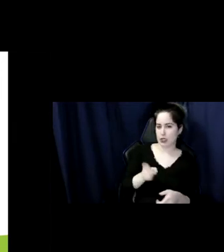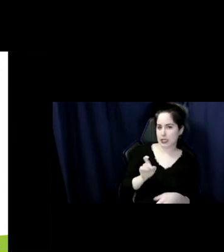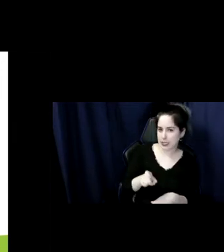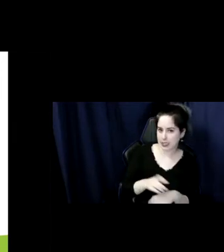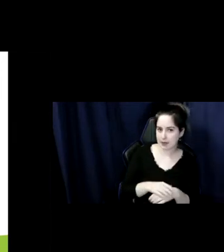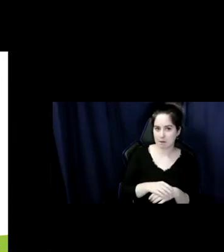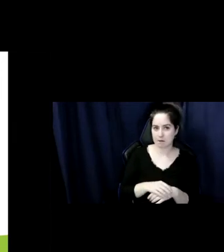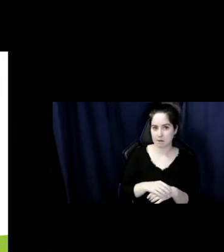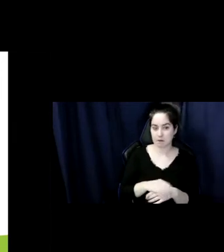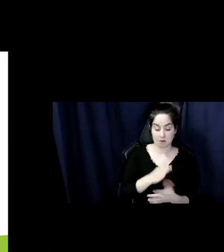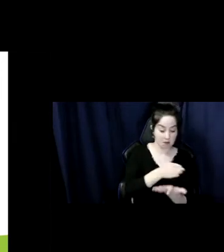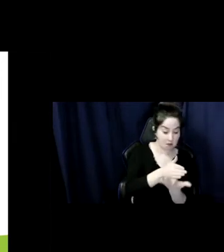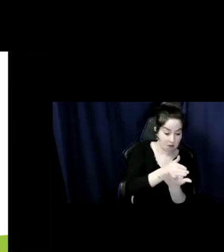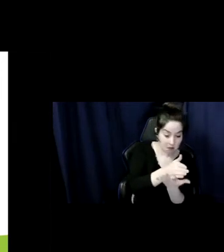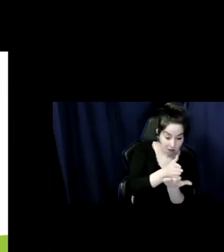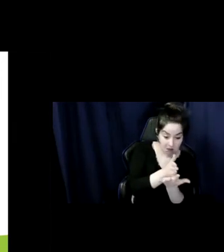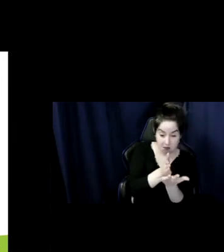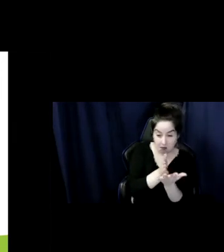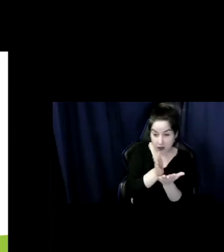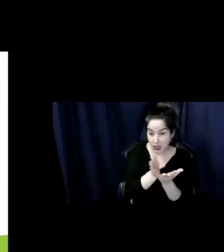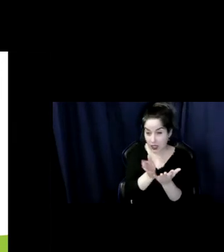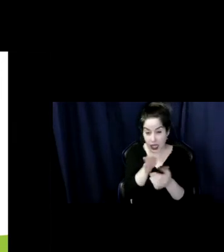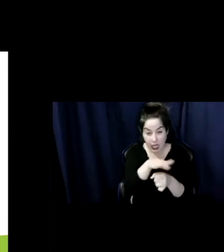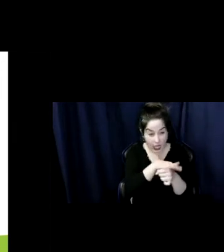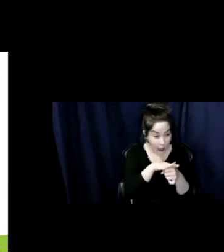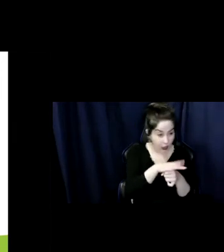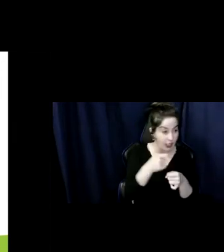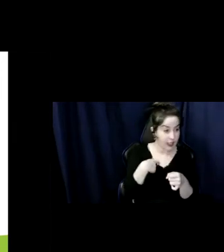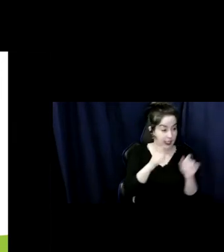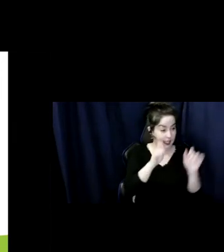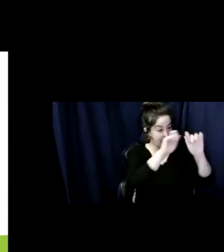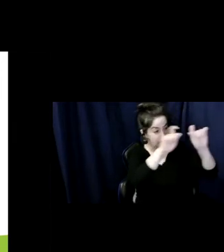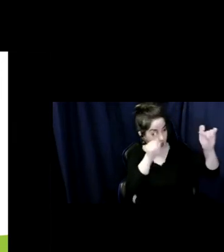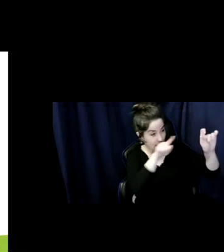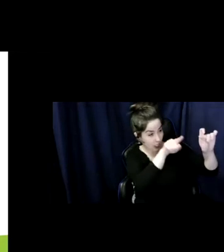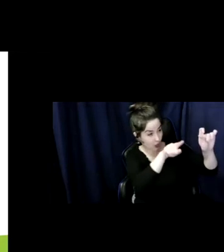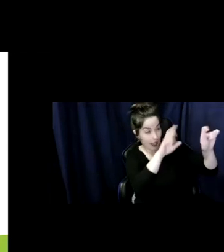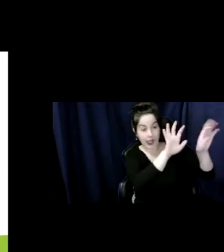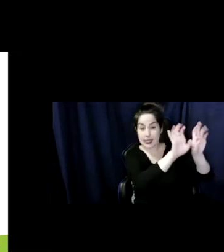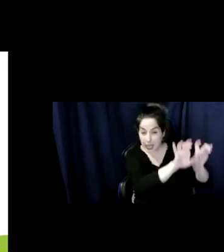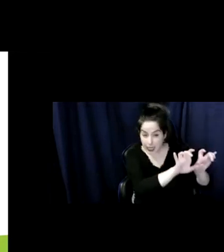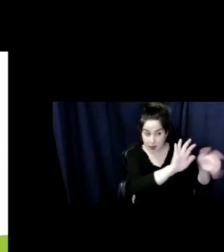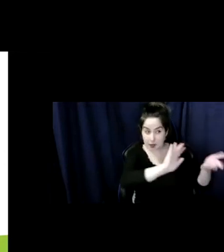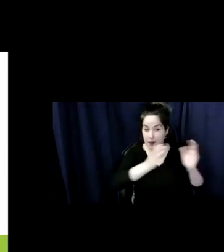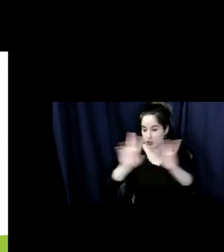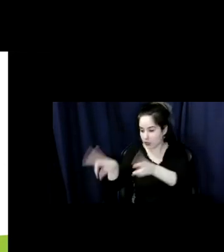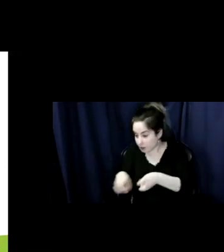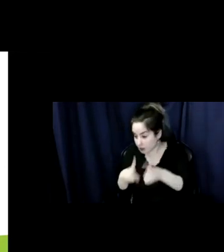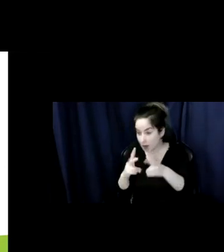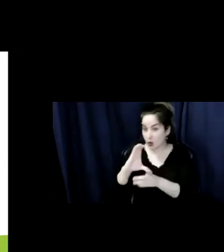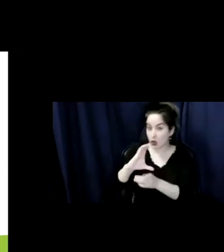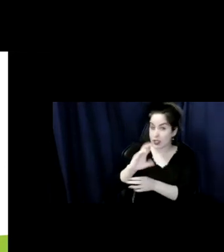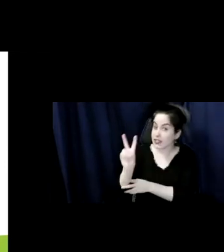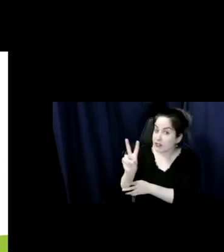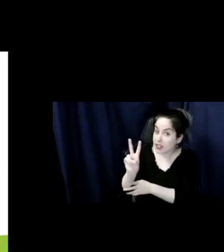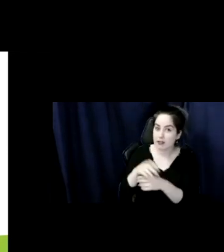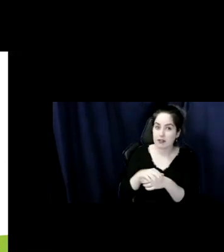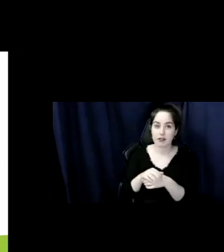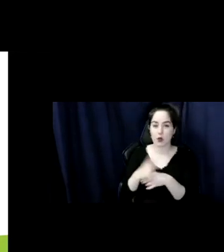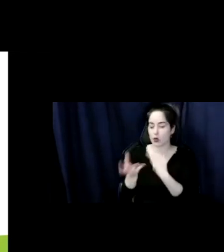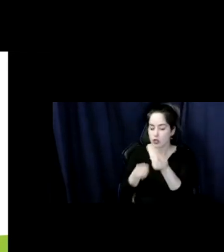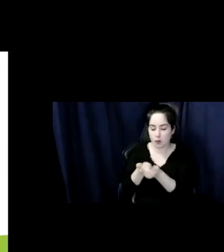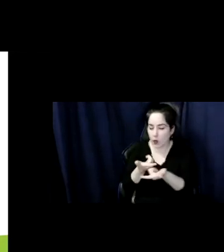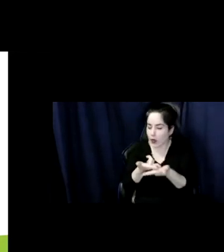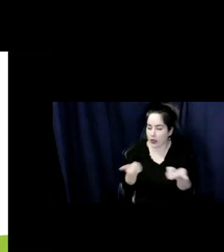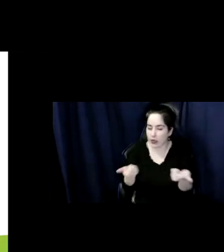fields that you need to fill in, what are the things you need to upload, such as, you know, CVs or support materials